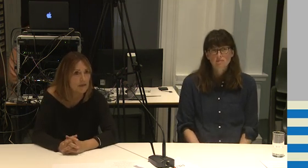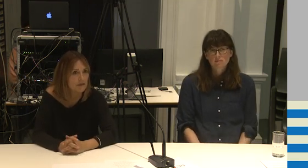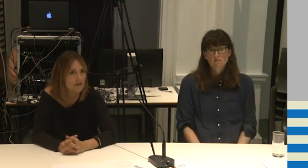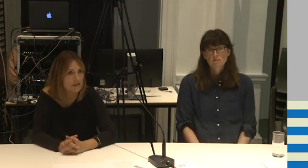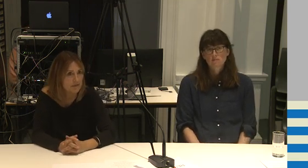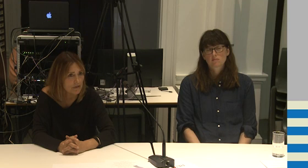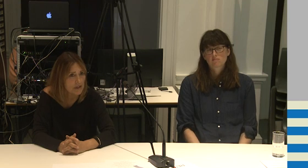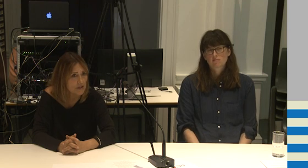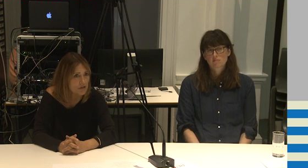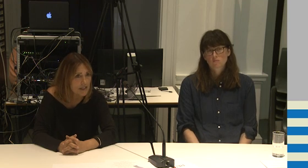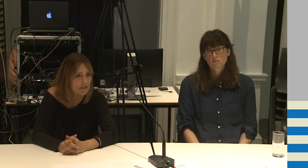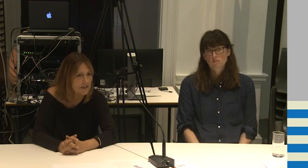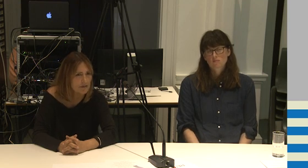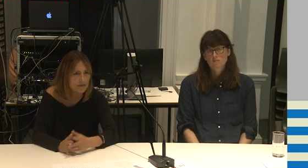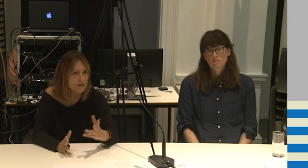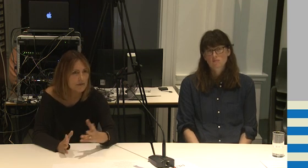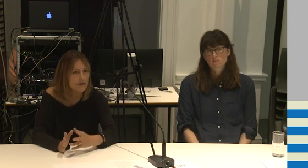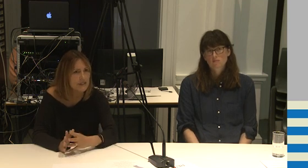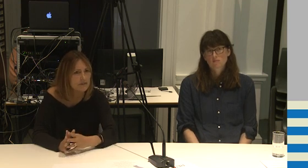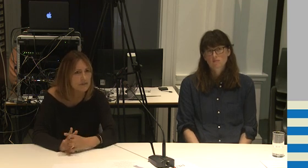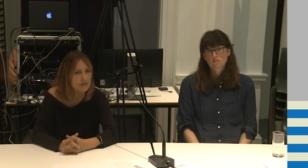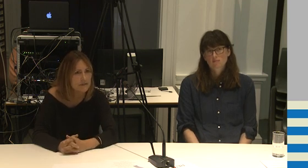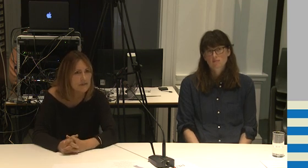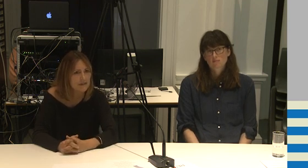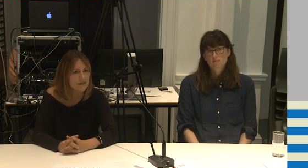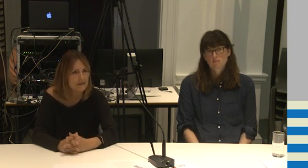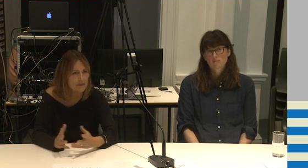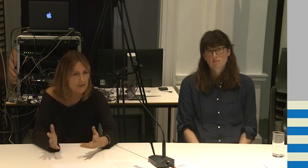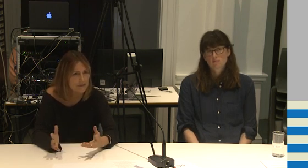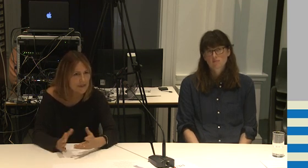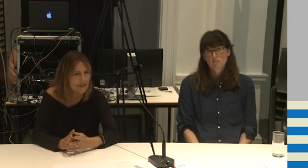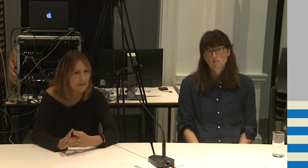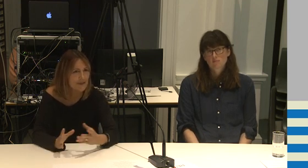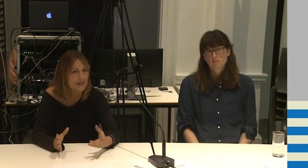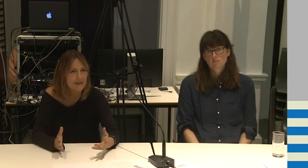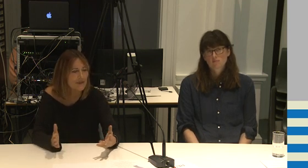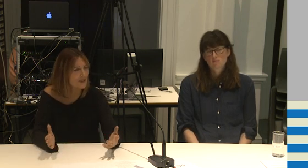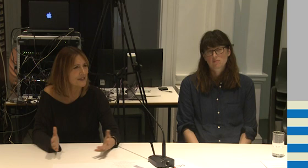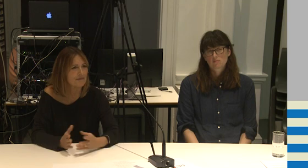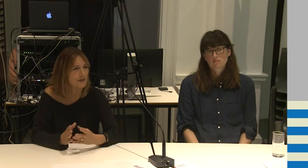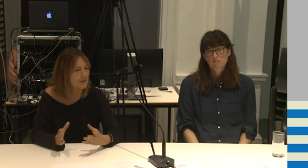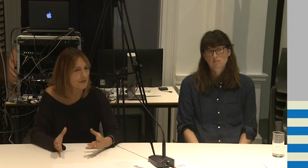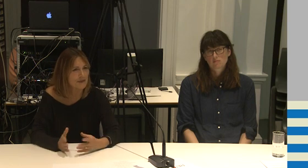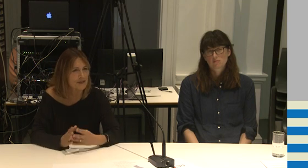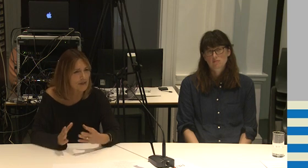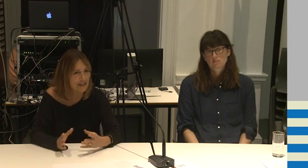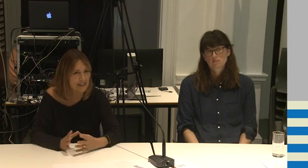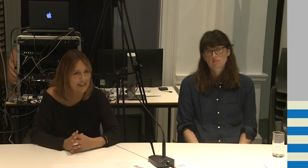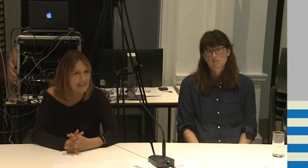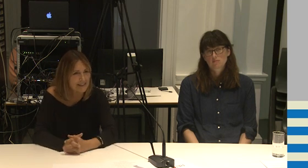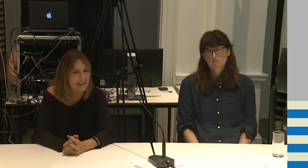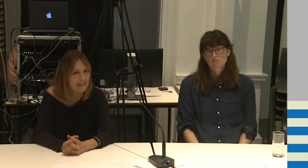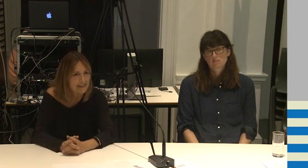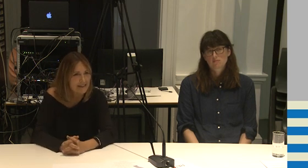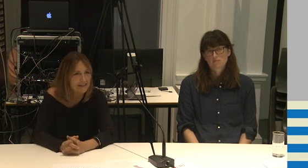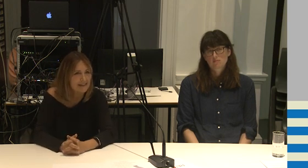people and they've realised you're deaf, they say, oh, you don't look deaf. I'm going, what do deaf people supposed to look